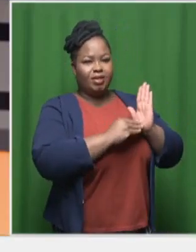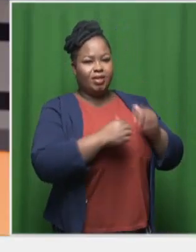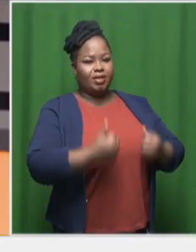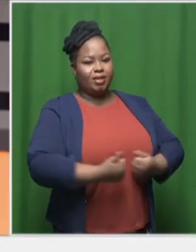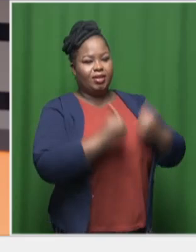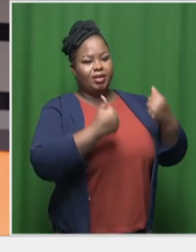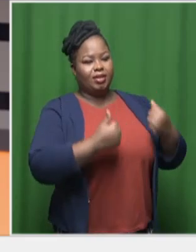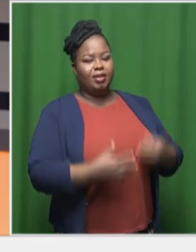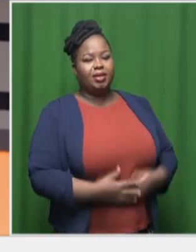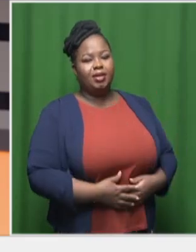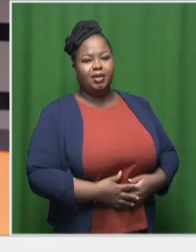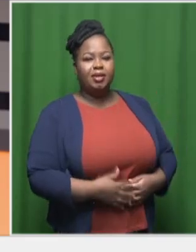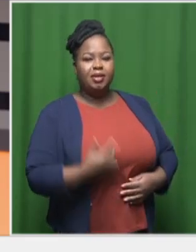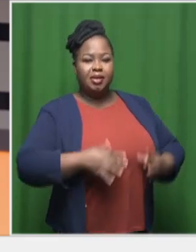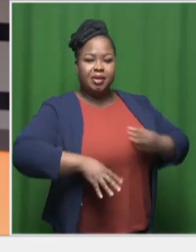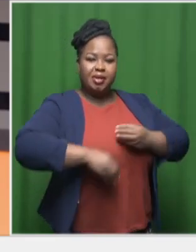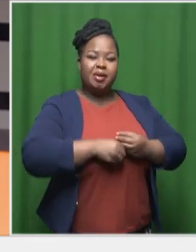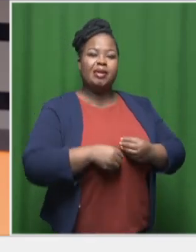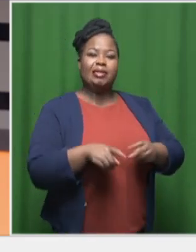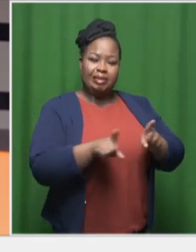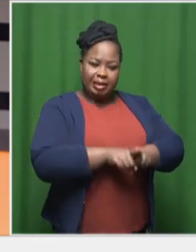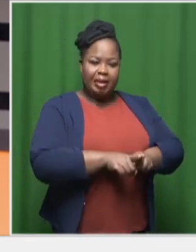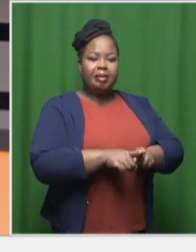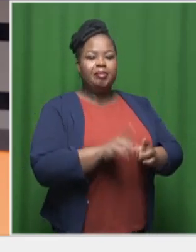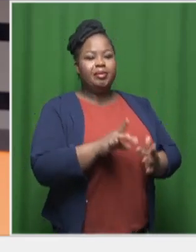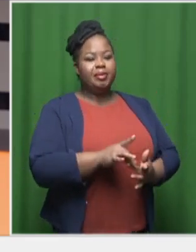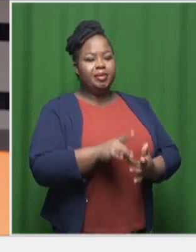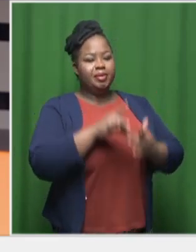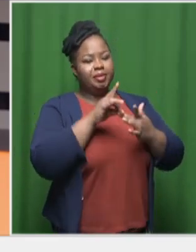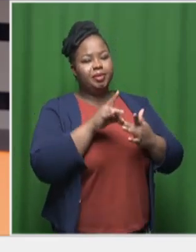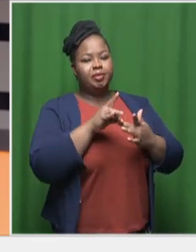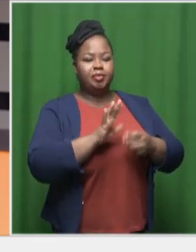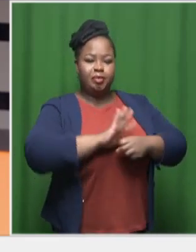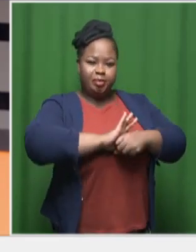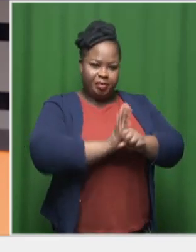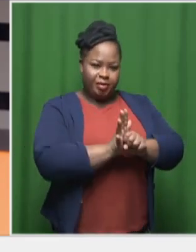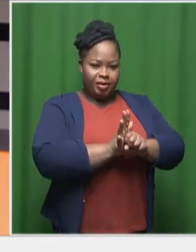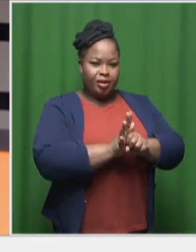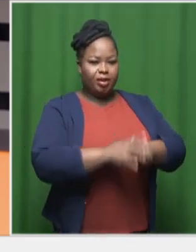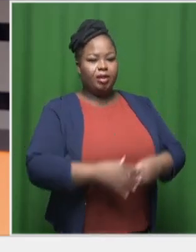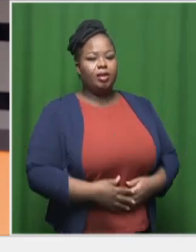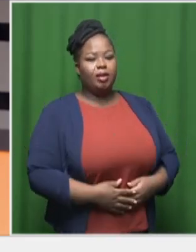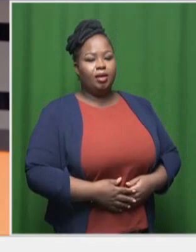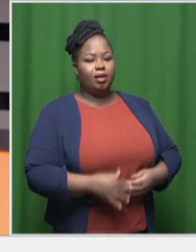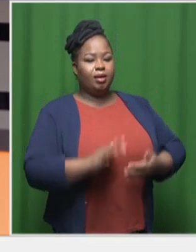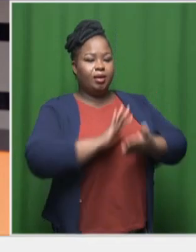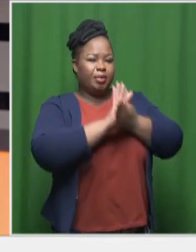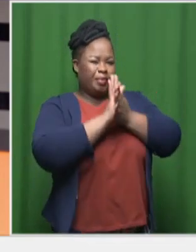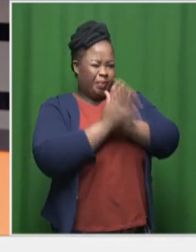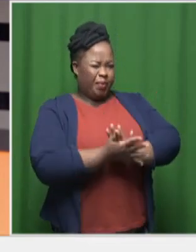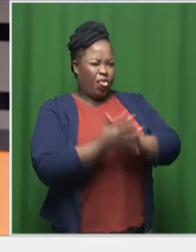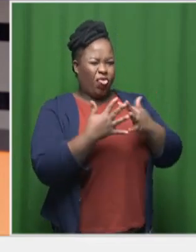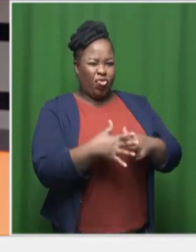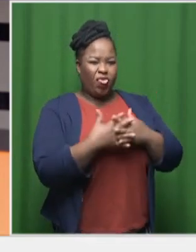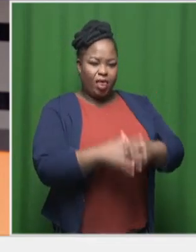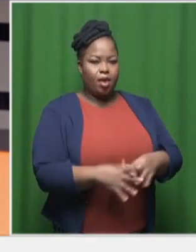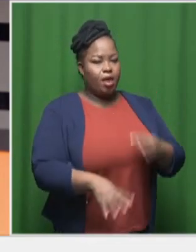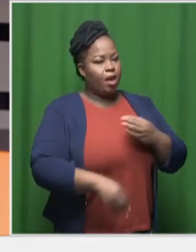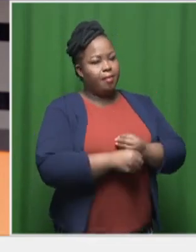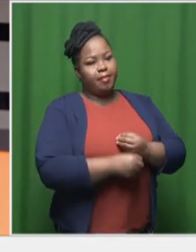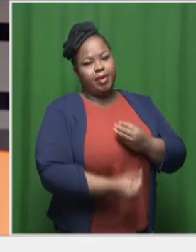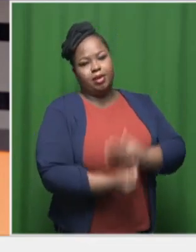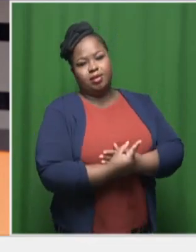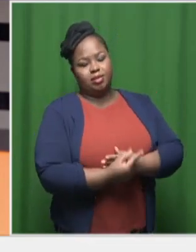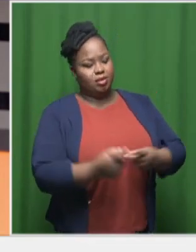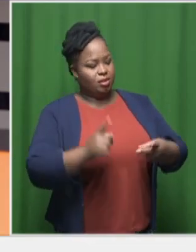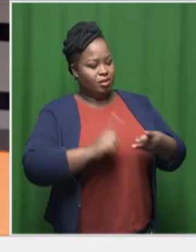mentioned, add to that COVID-19 and all of the disruption that brought about, add to that